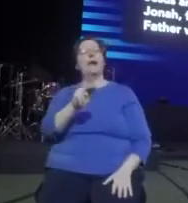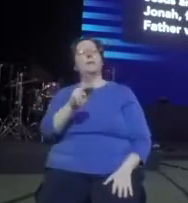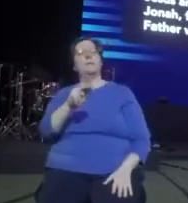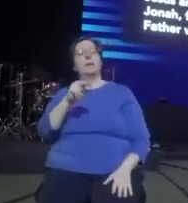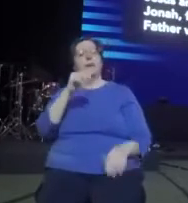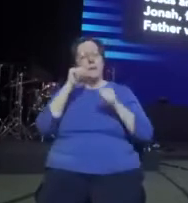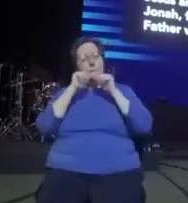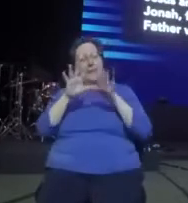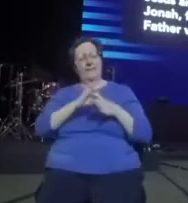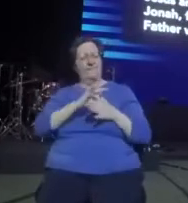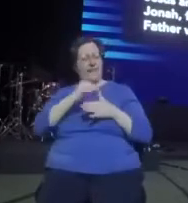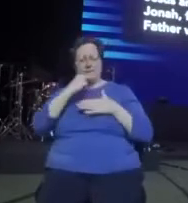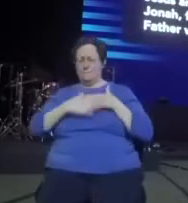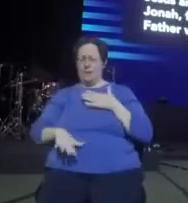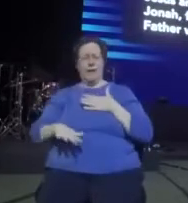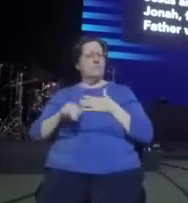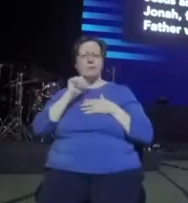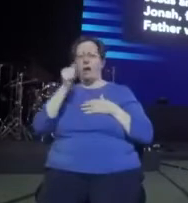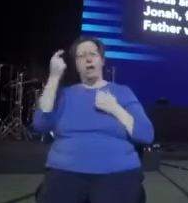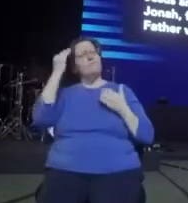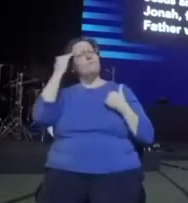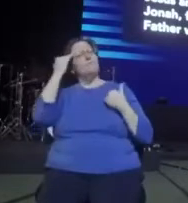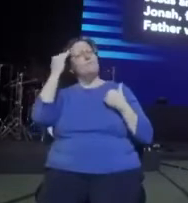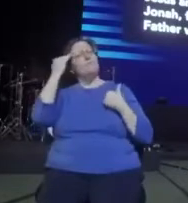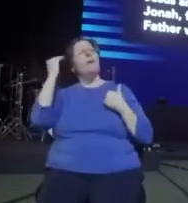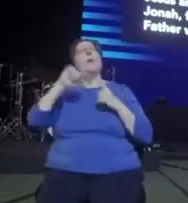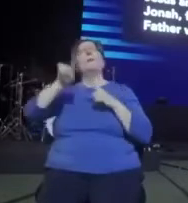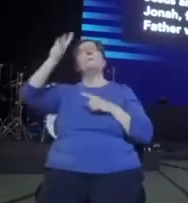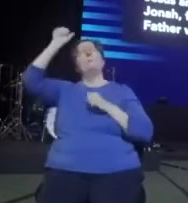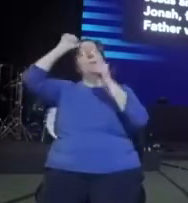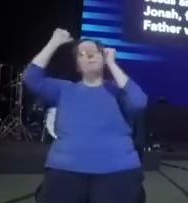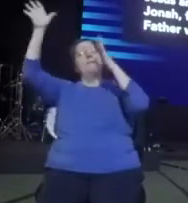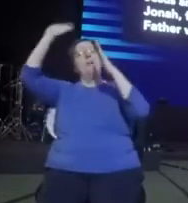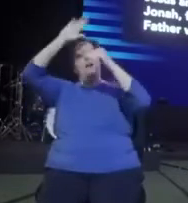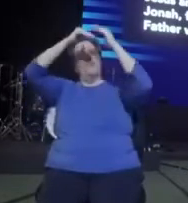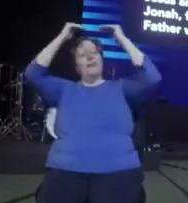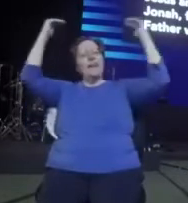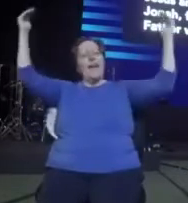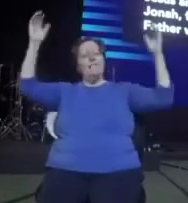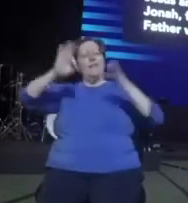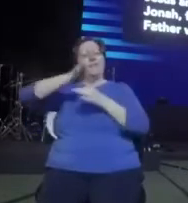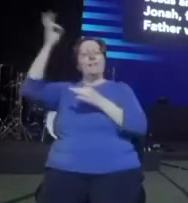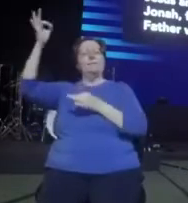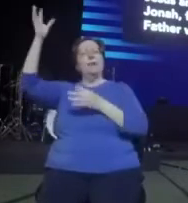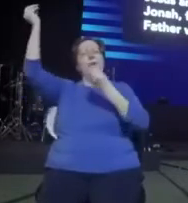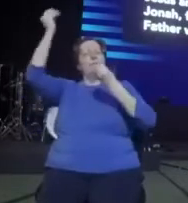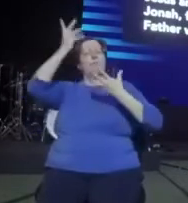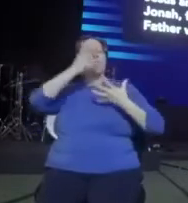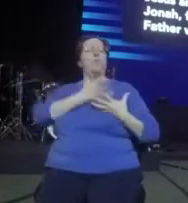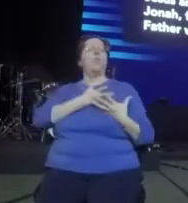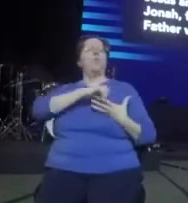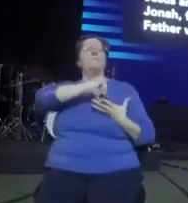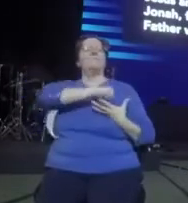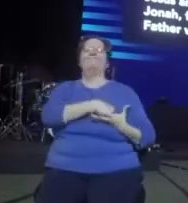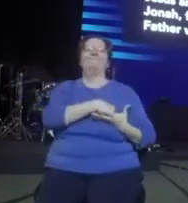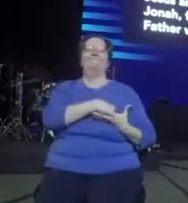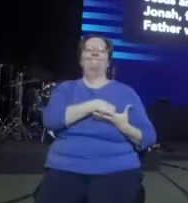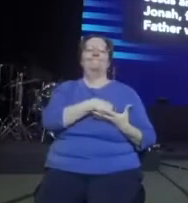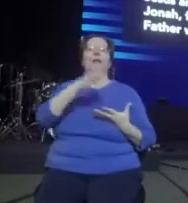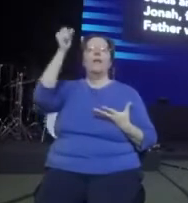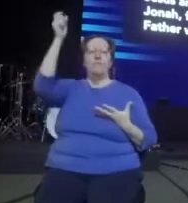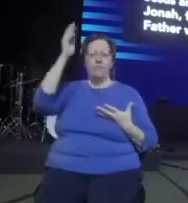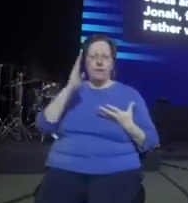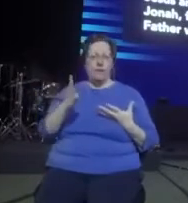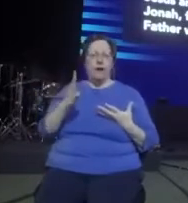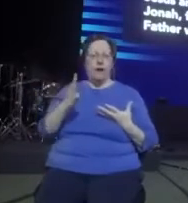The flesh and blood has not revealed this to you, but my Father which is in heaven. In other words, he actually heard something from God. You